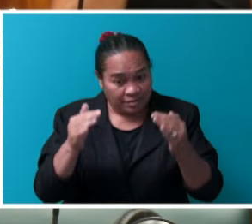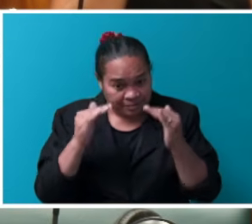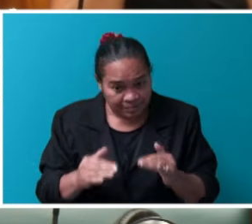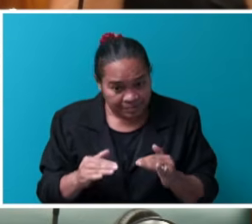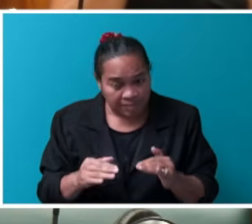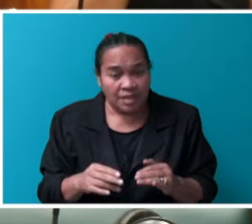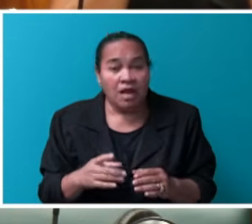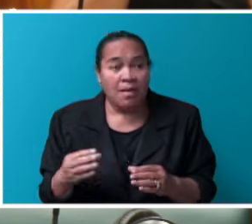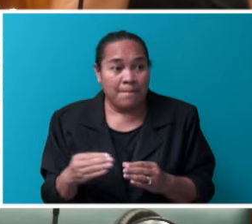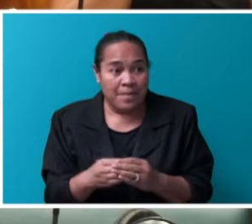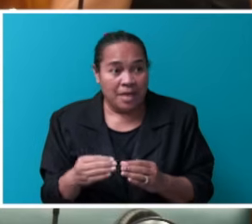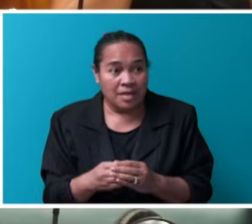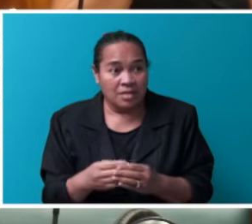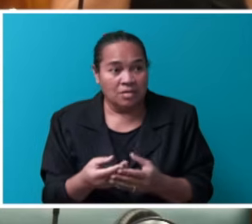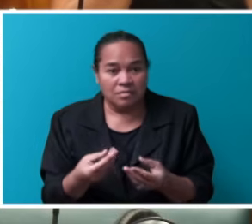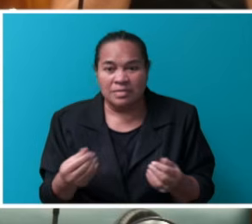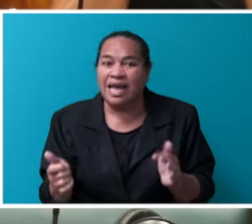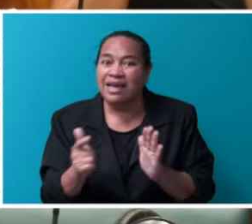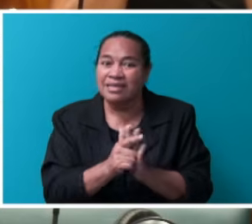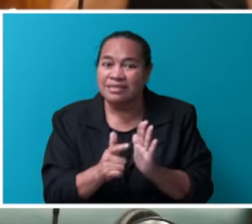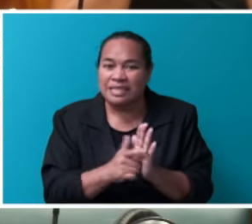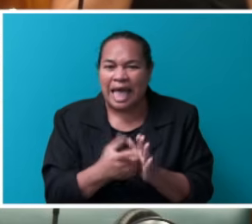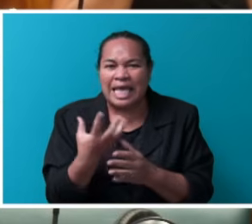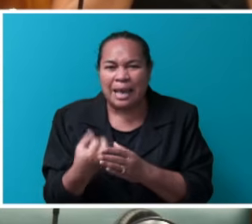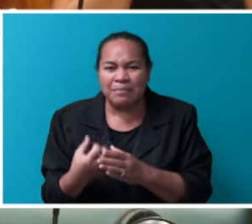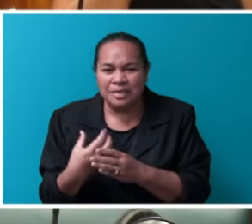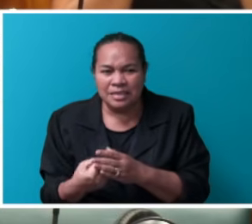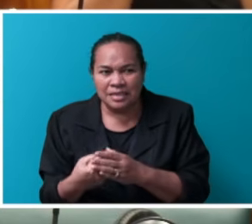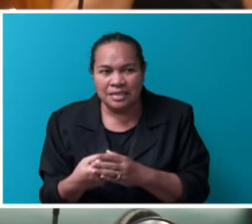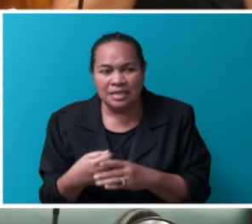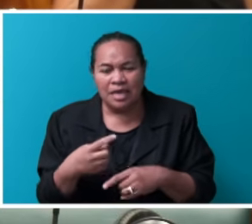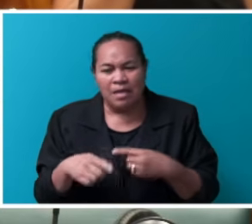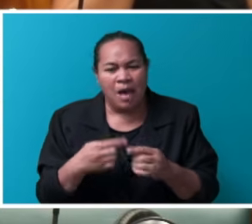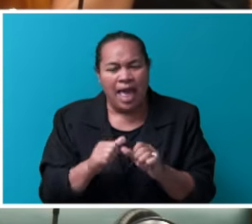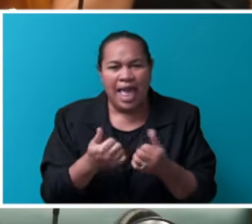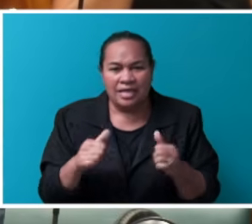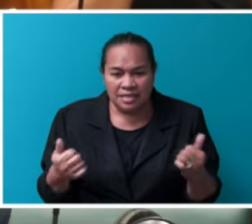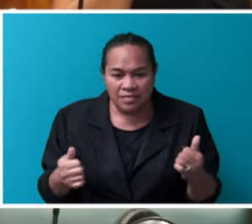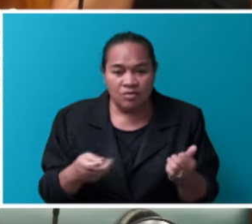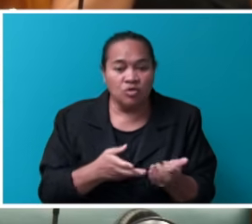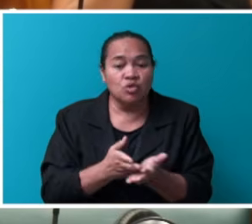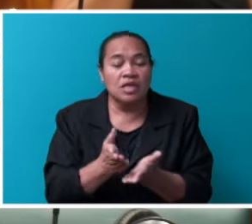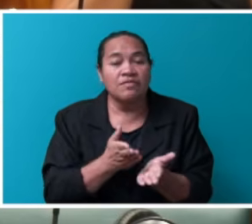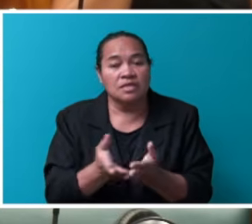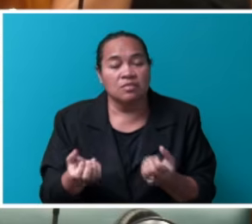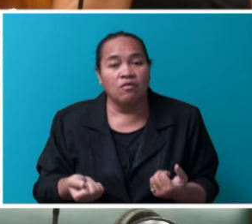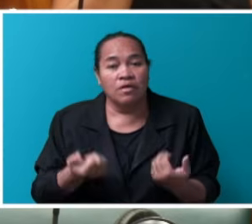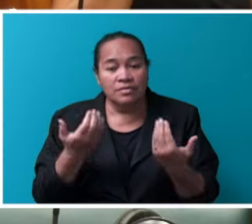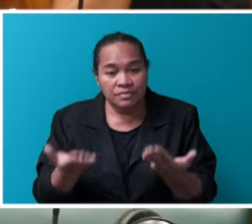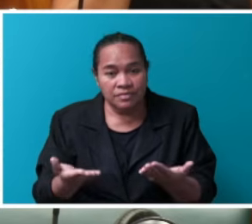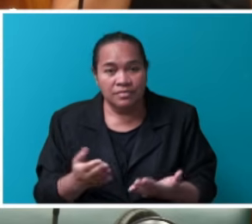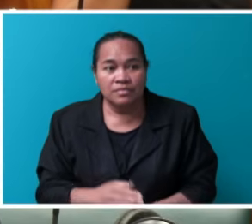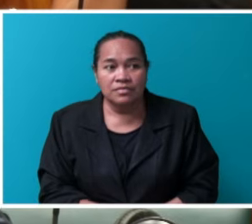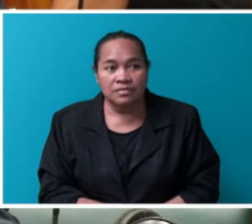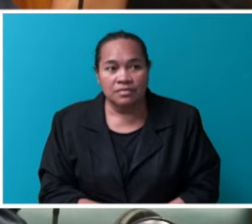amendments seek to address current legislative gaps regarding virtual asset service providers and effectively meeting